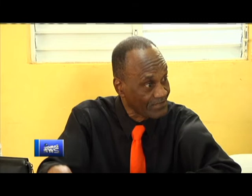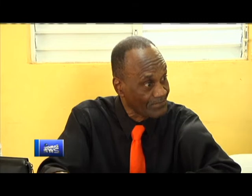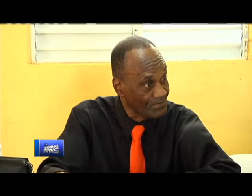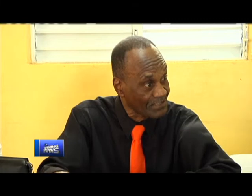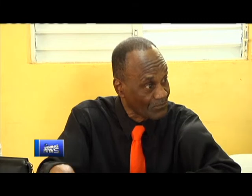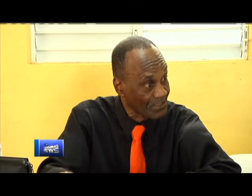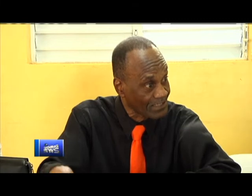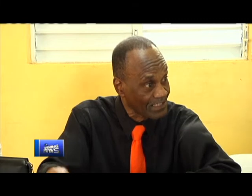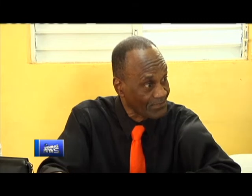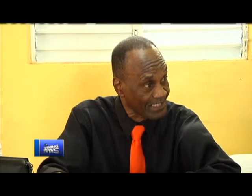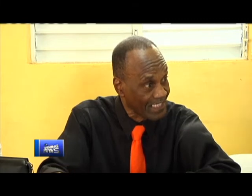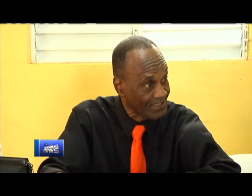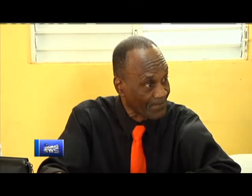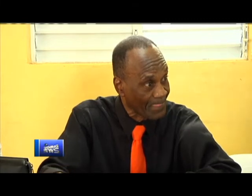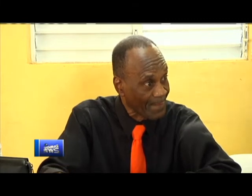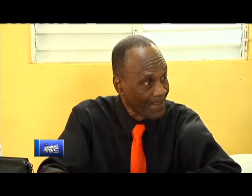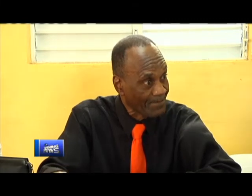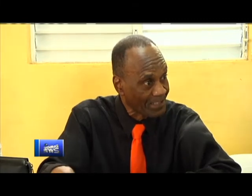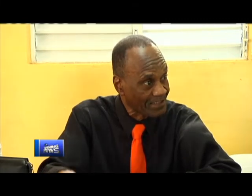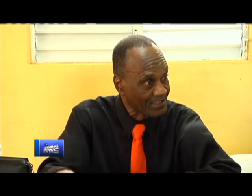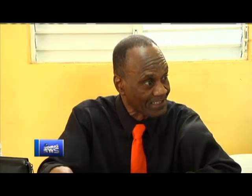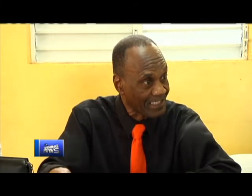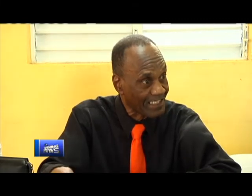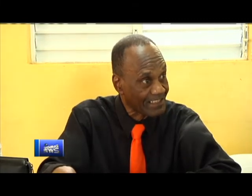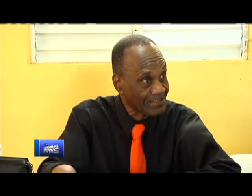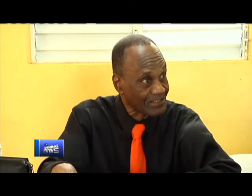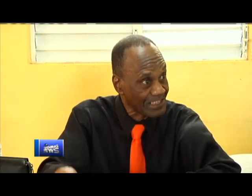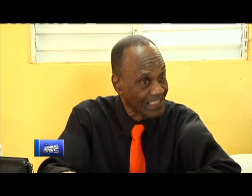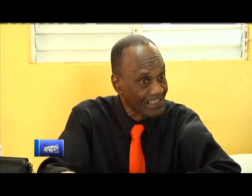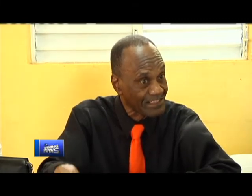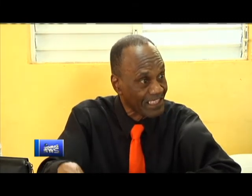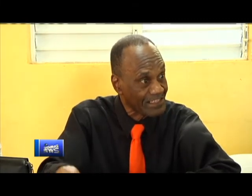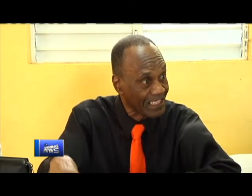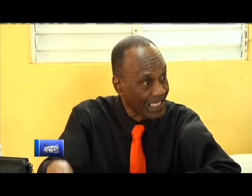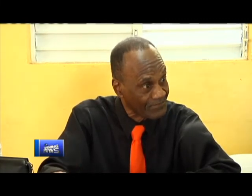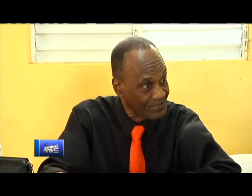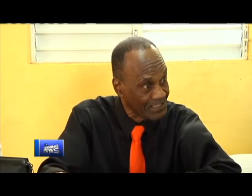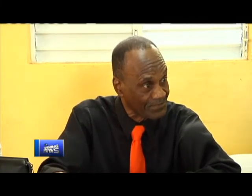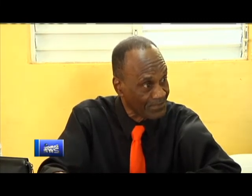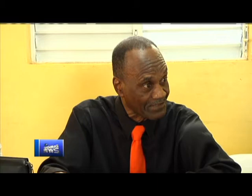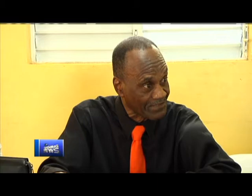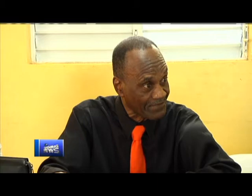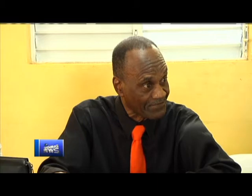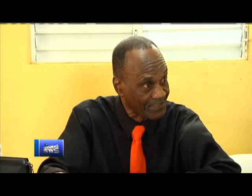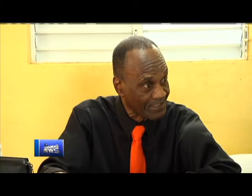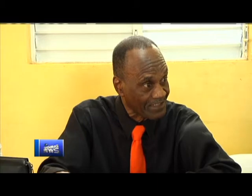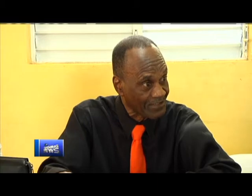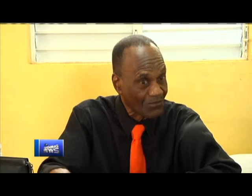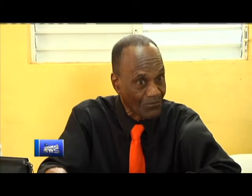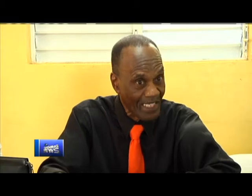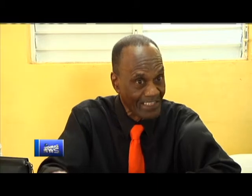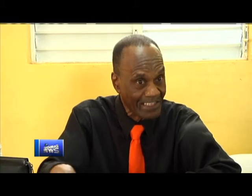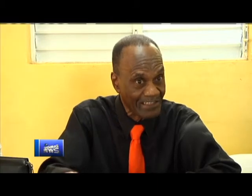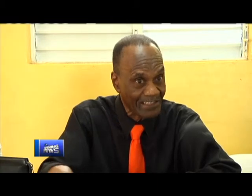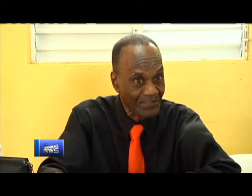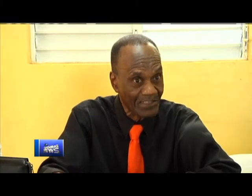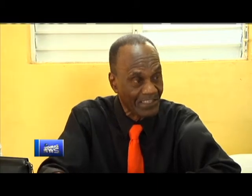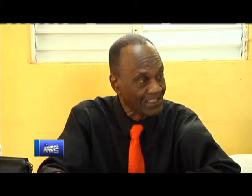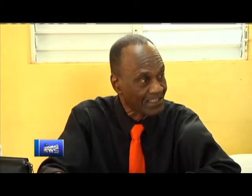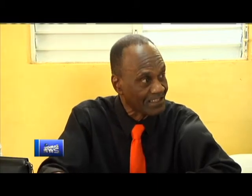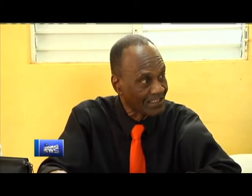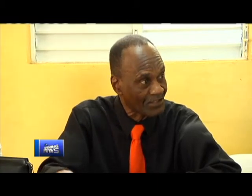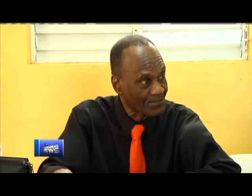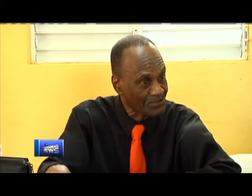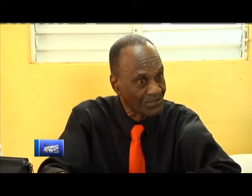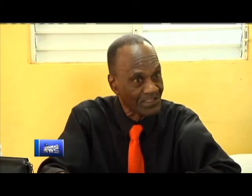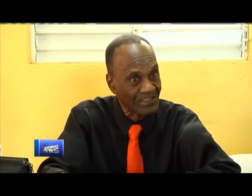can give the world another Rihanna. But Teen Talent starts after these people have left. Why can't there